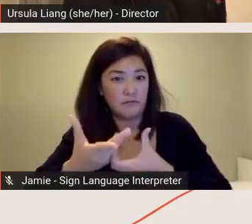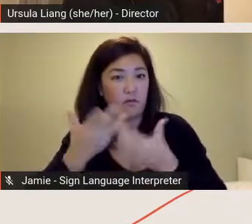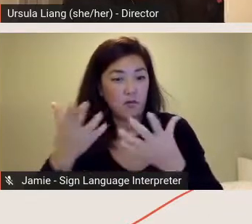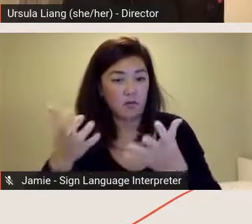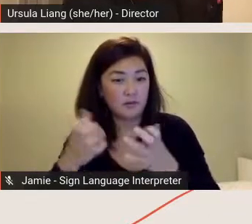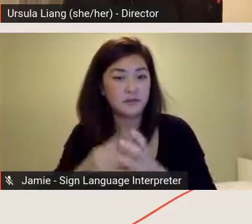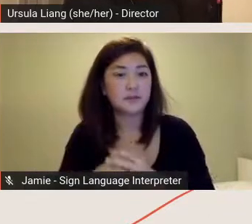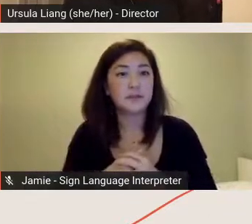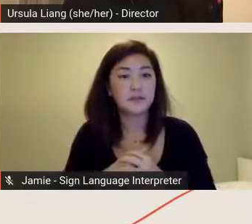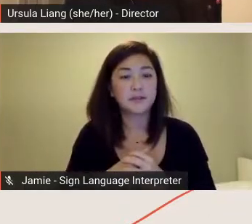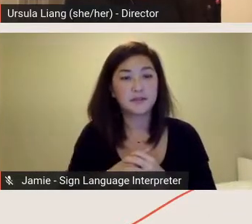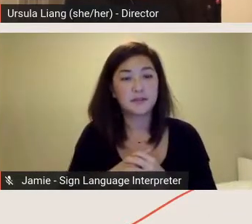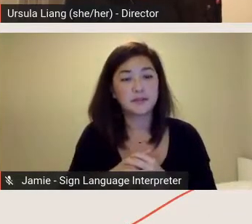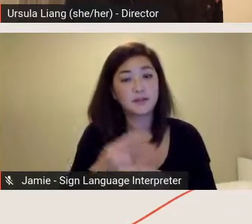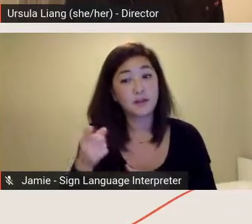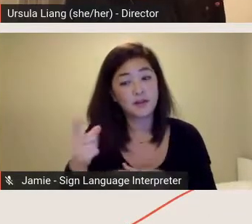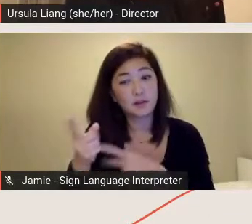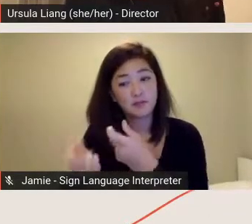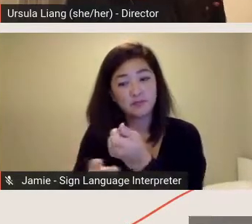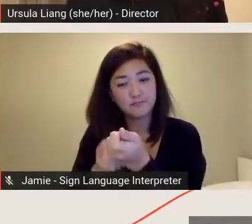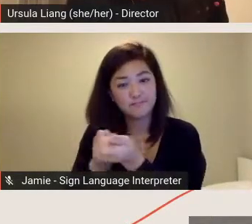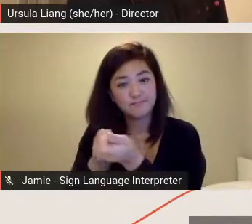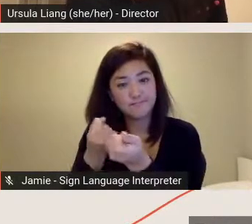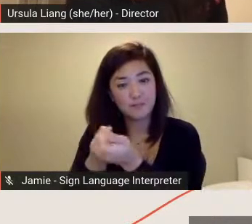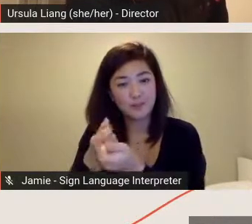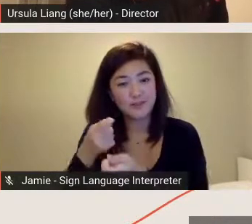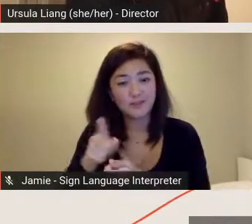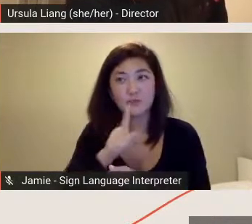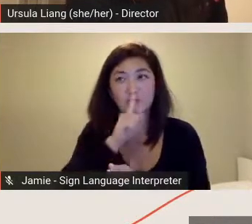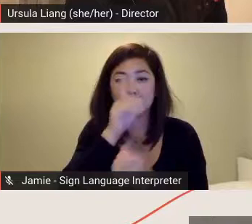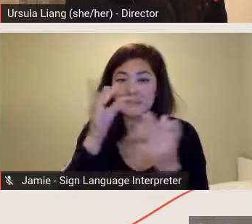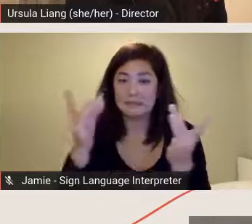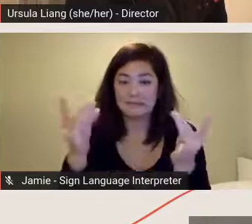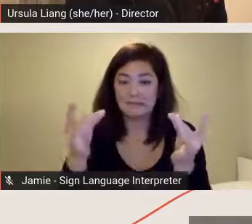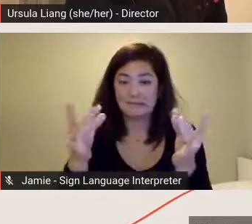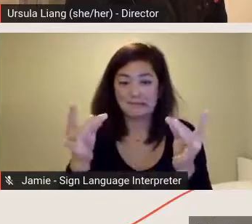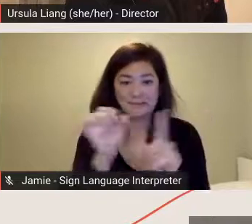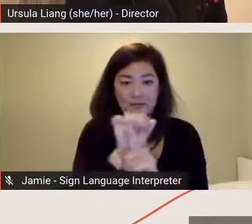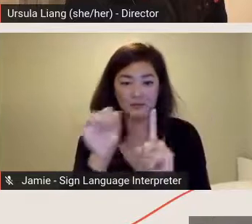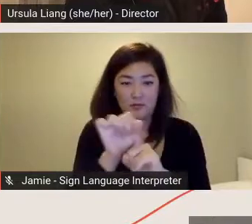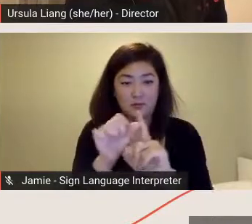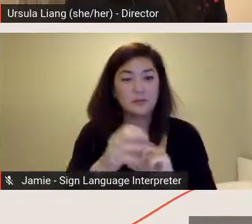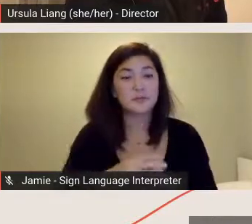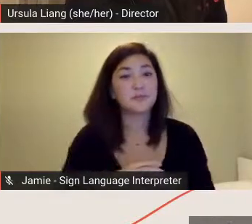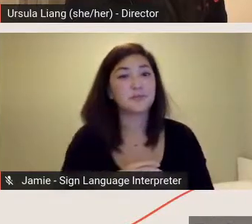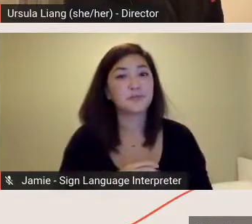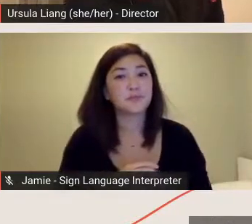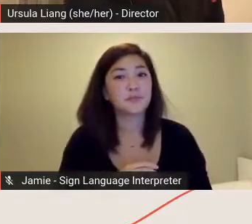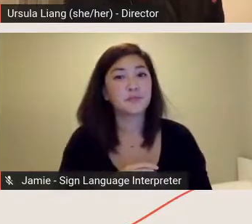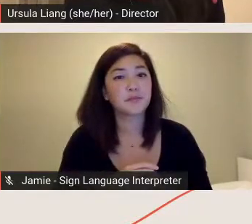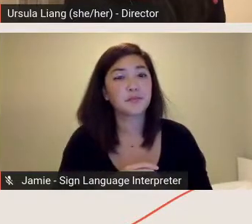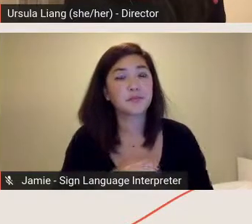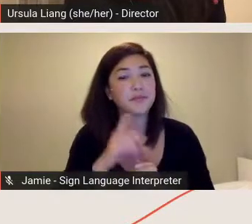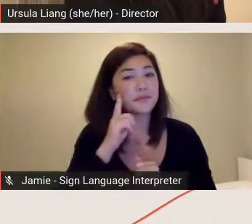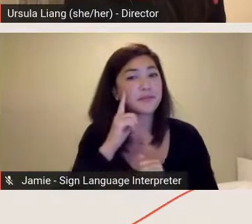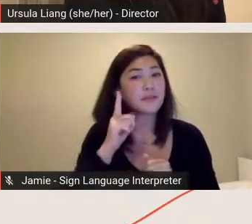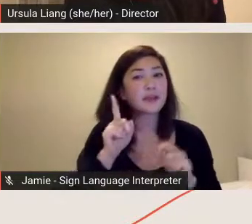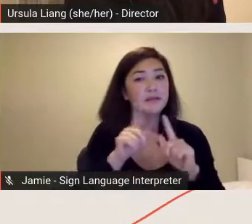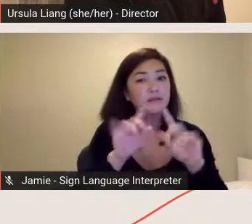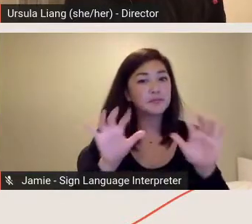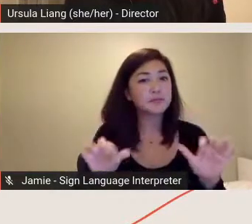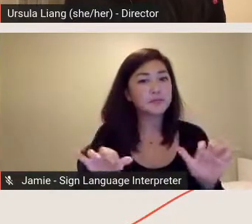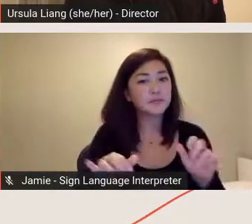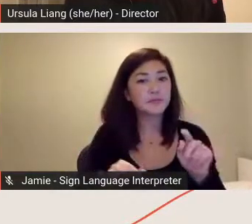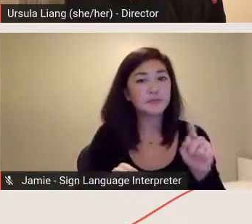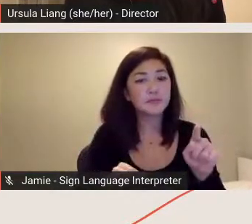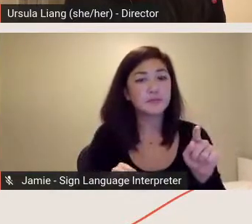able to like mobilize behind this very controversial case. But I think it's at the same time, there were a lot of people who had